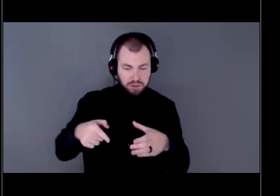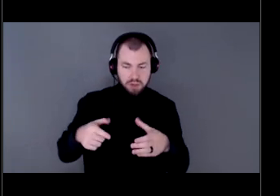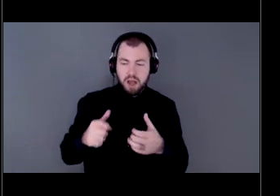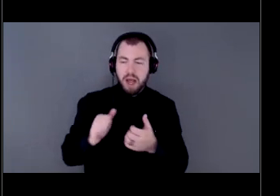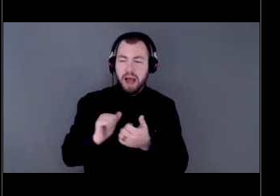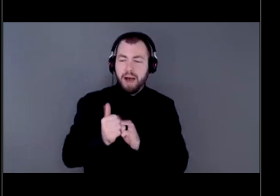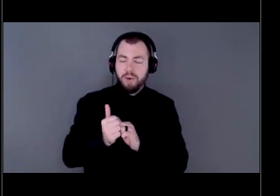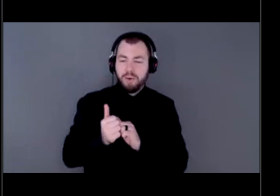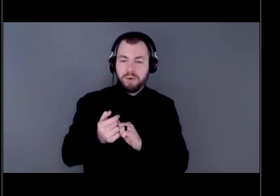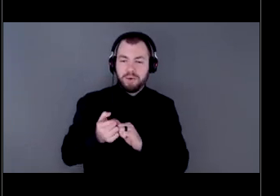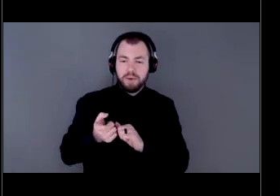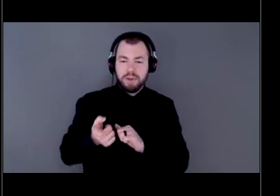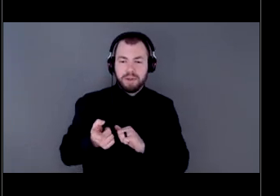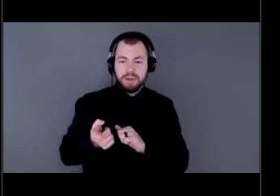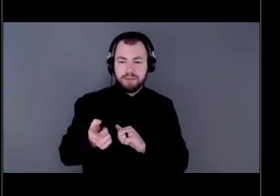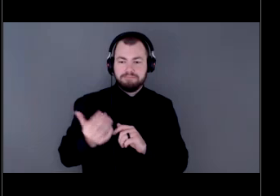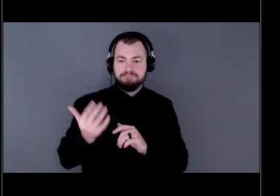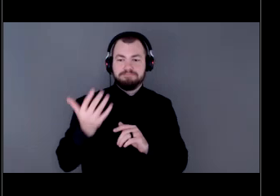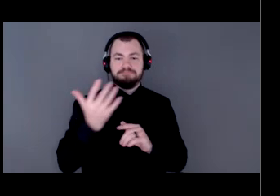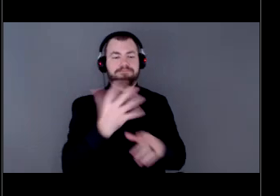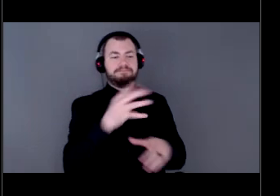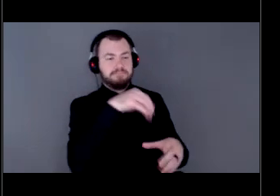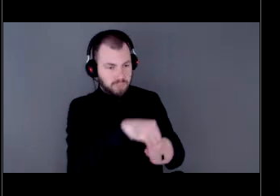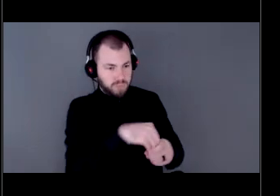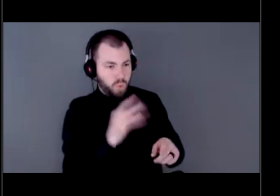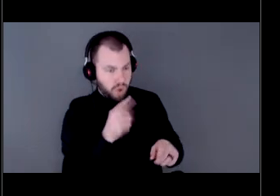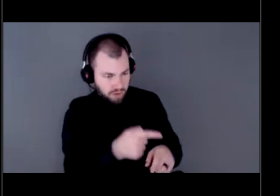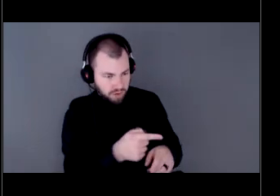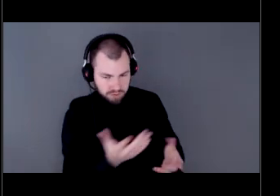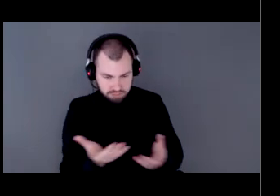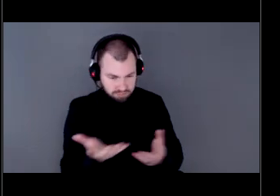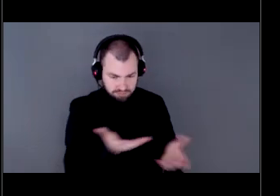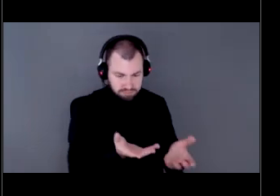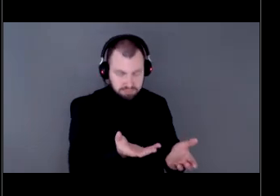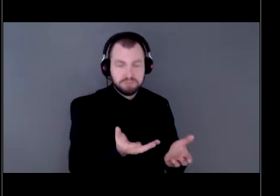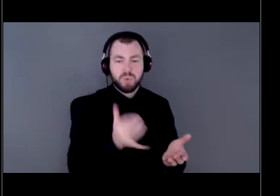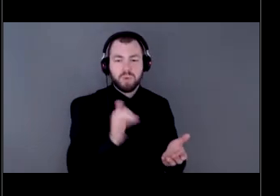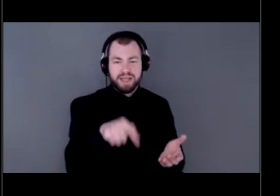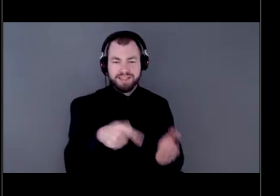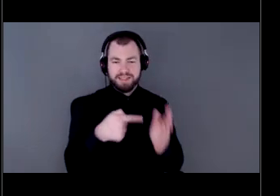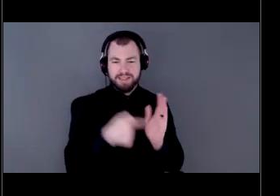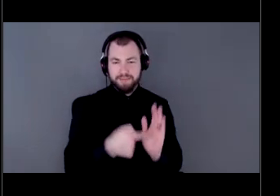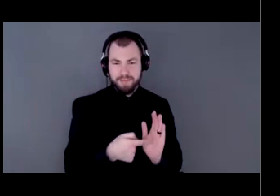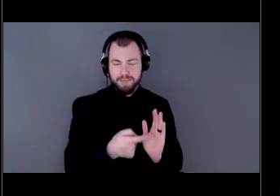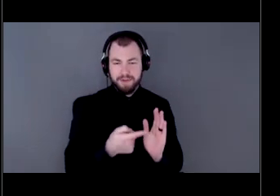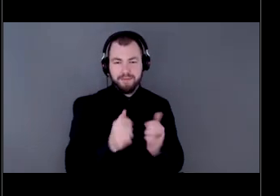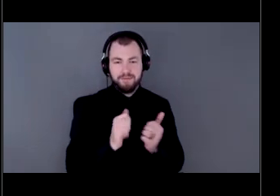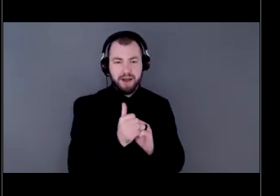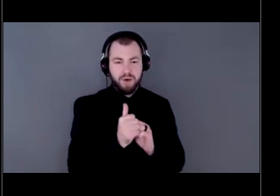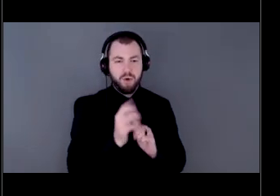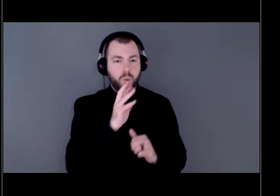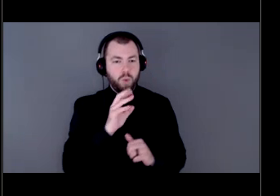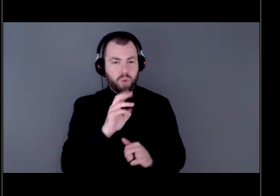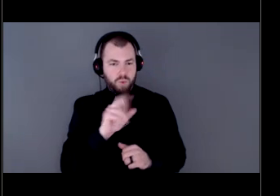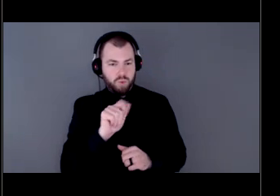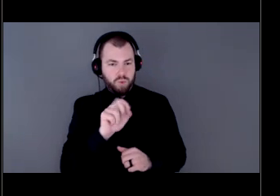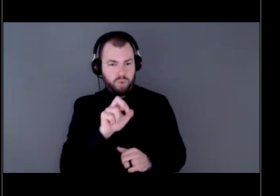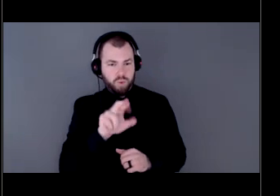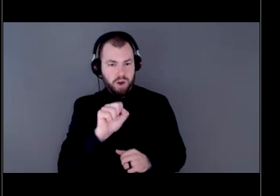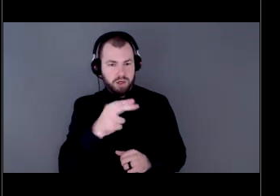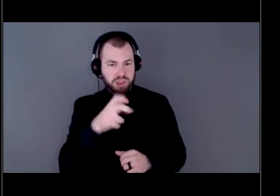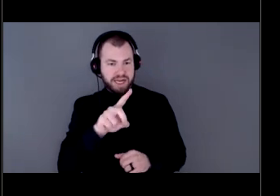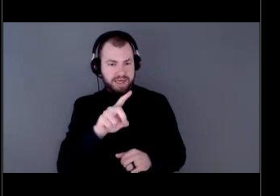they end up in our water? And that would be an example of how the watershed works. So I think